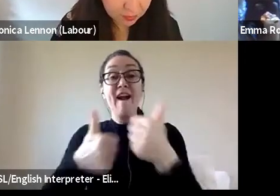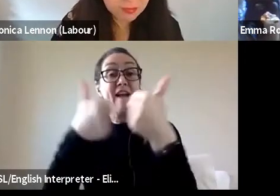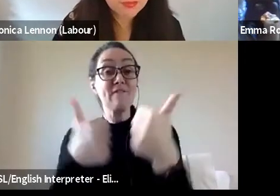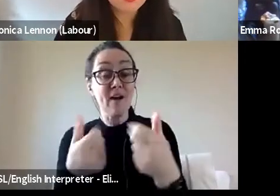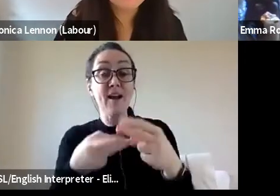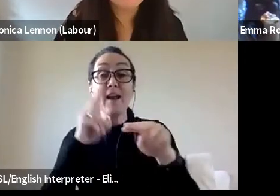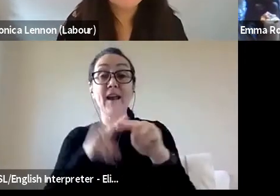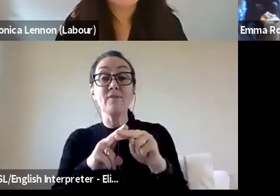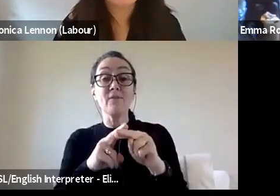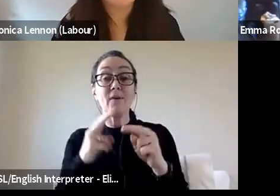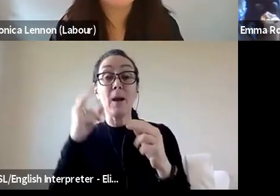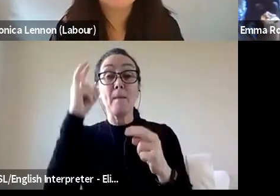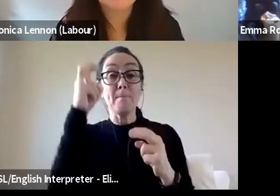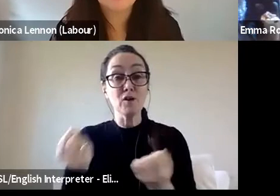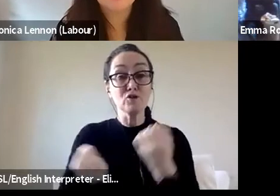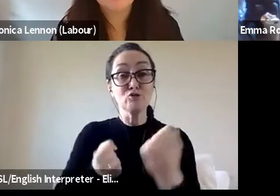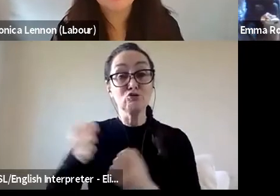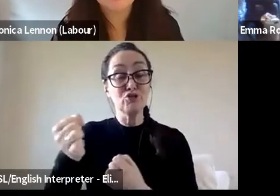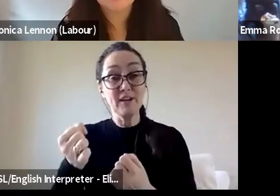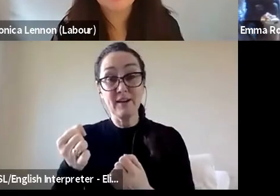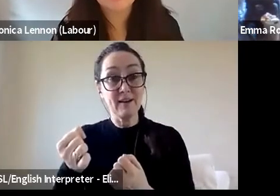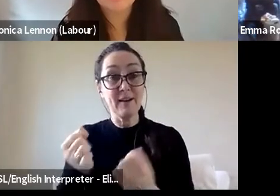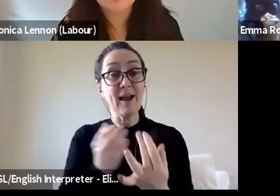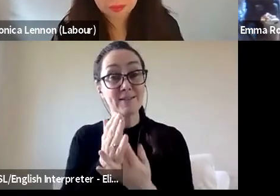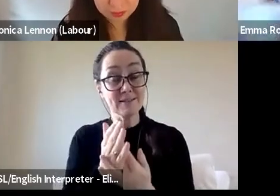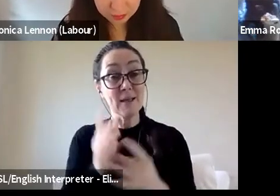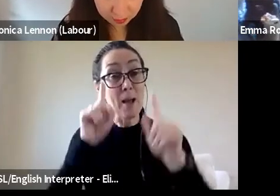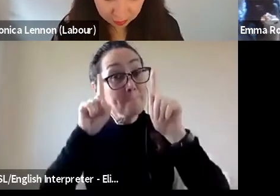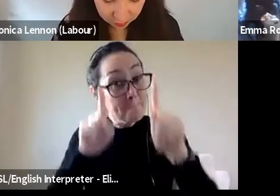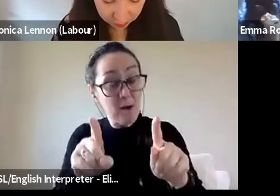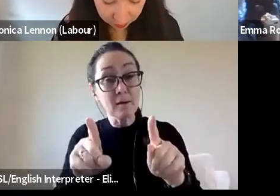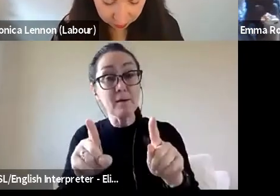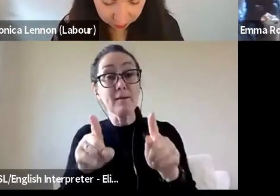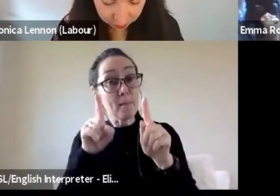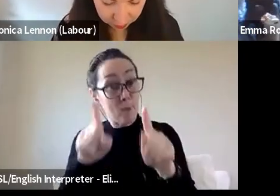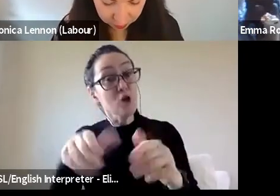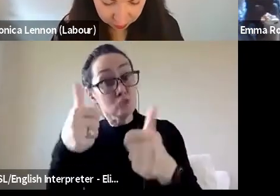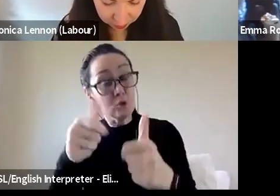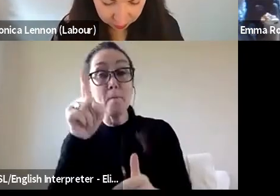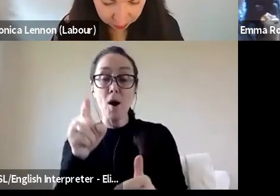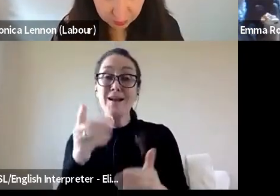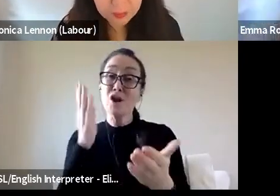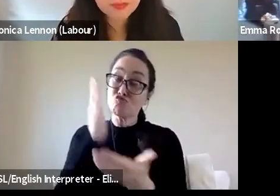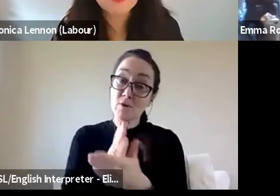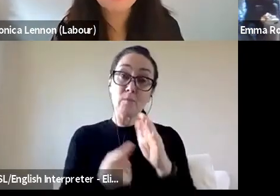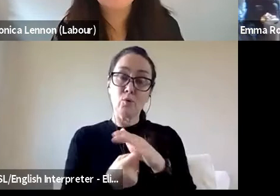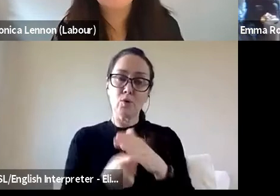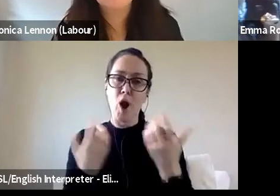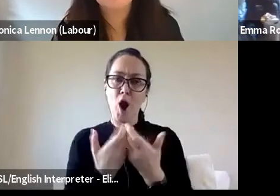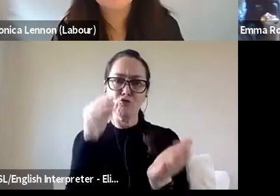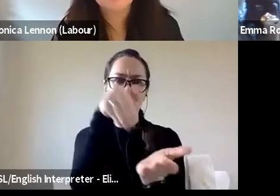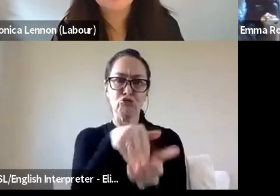station, it's useless. So once you've got there... Yeah, but hang on, Pennie, this is really key, because in January,